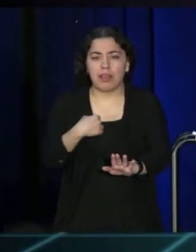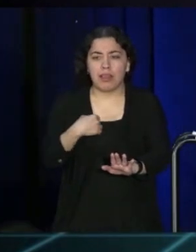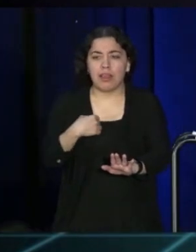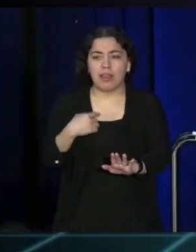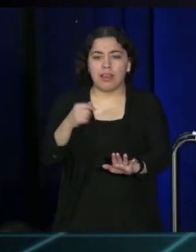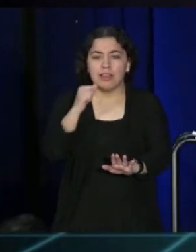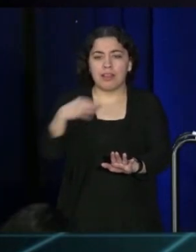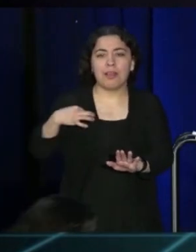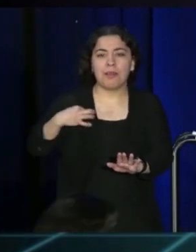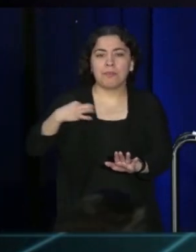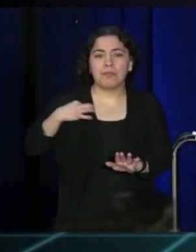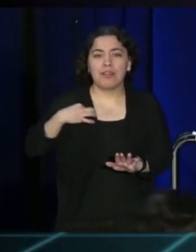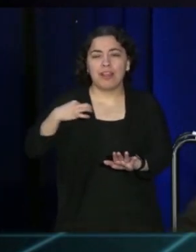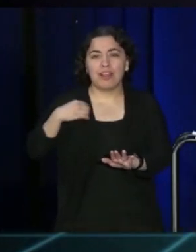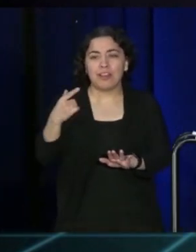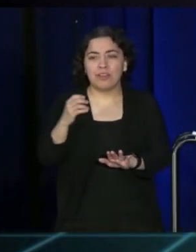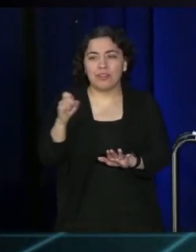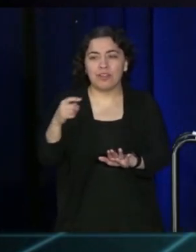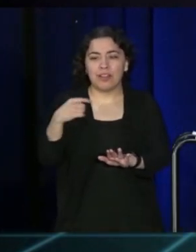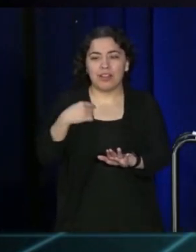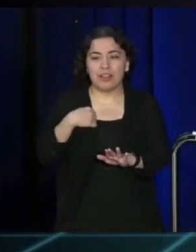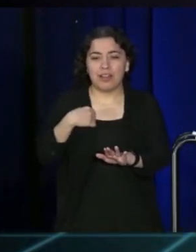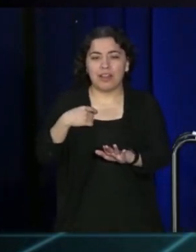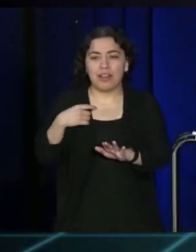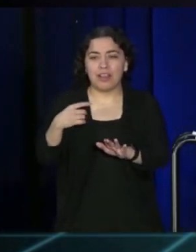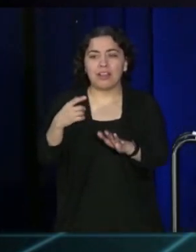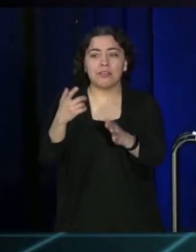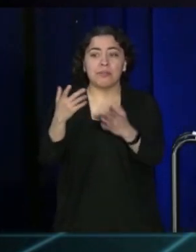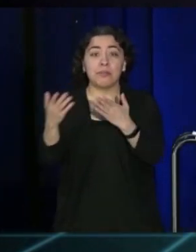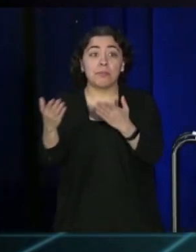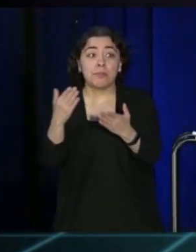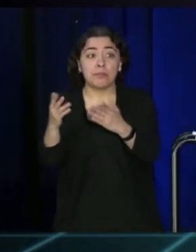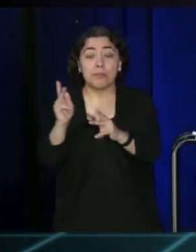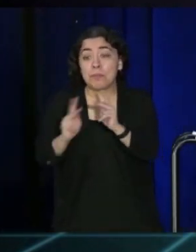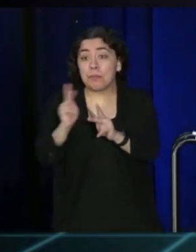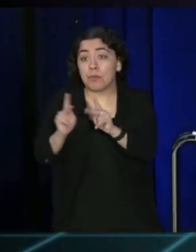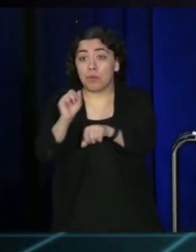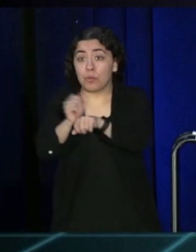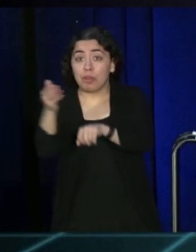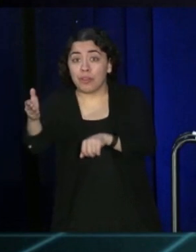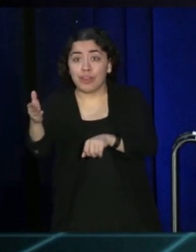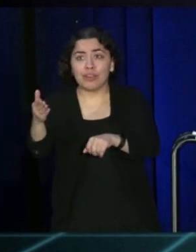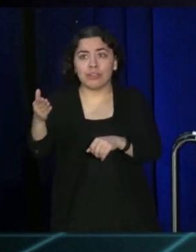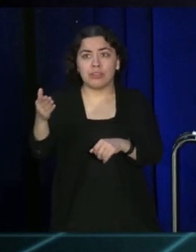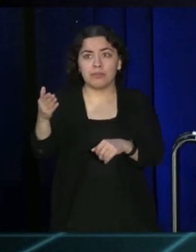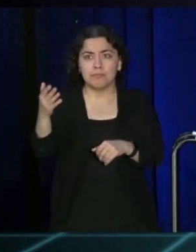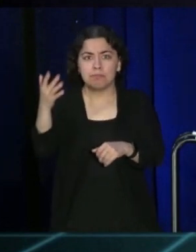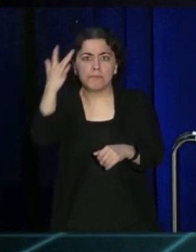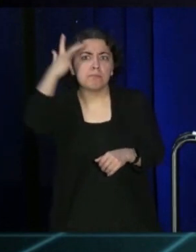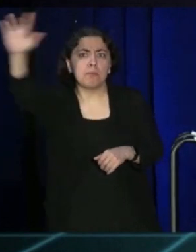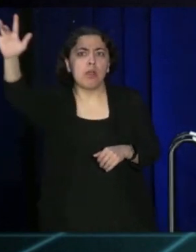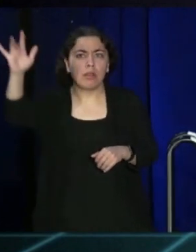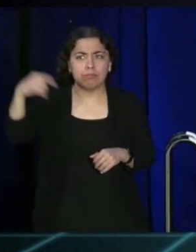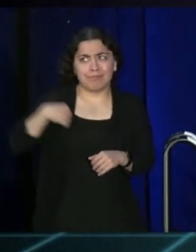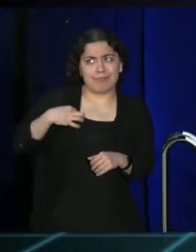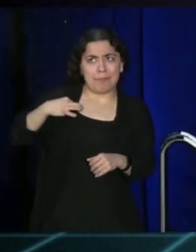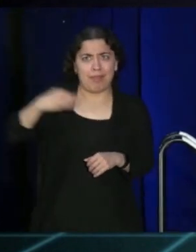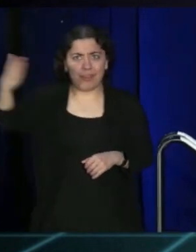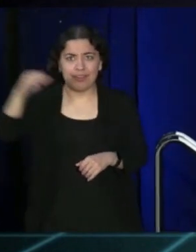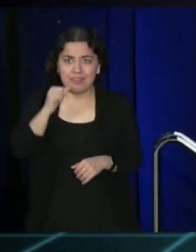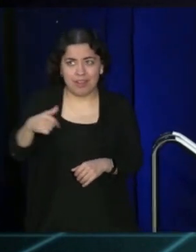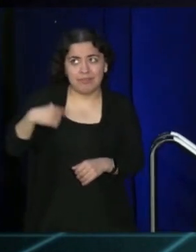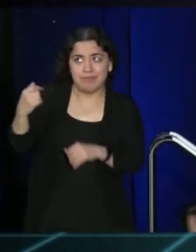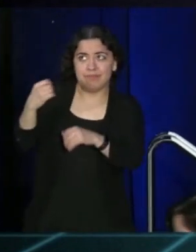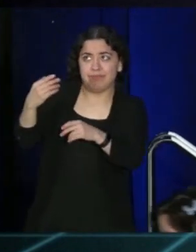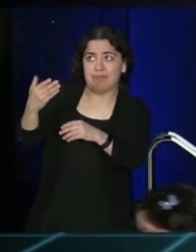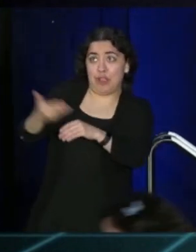probably couldn't get a job over there, but the people who work there are really smart. It's not that they're not smart. They could do this, I'm sure. It's